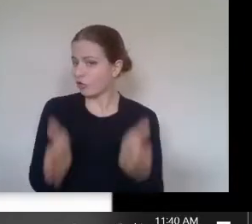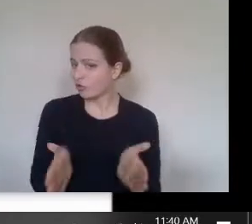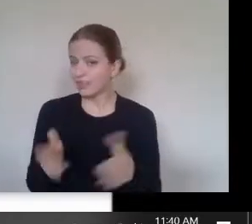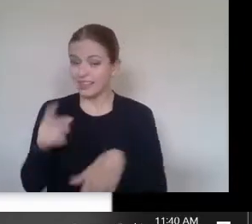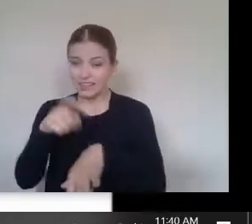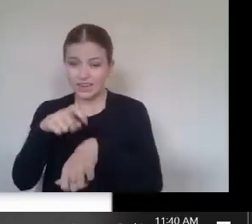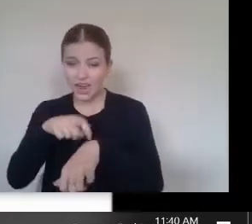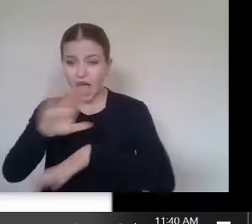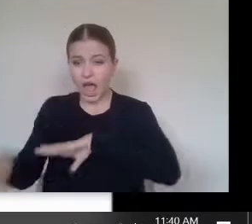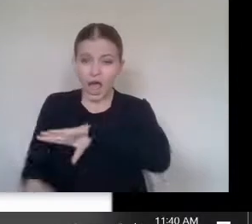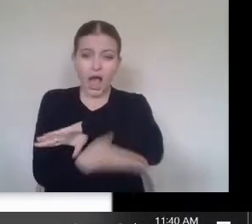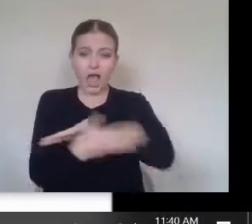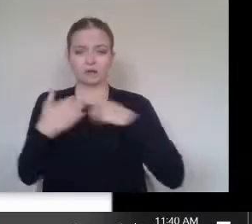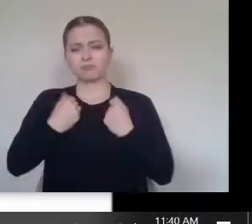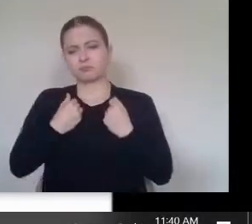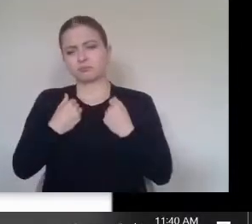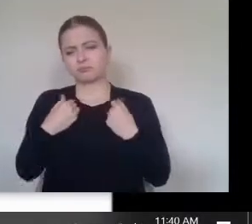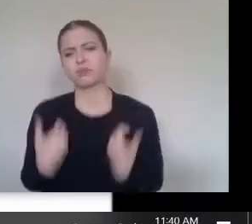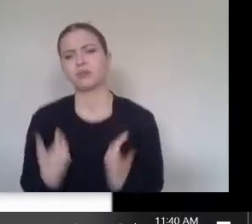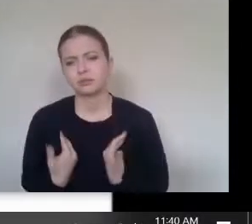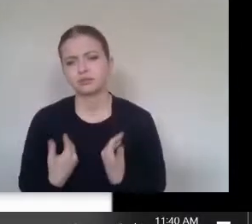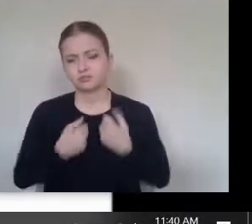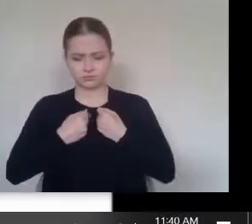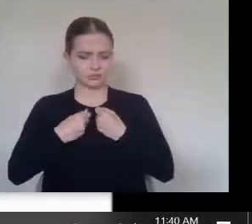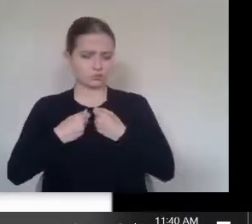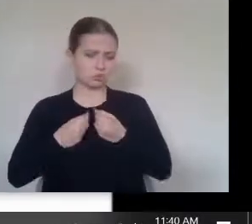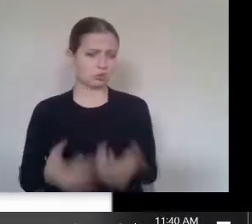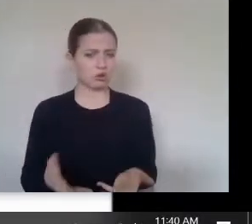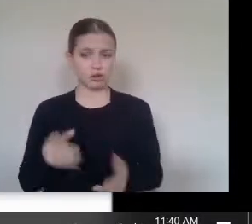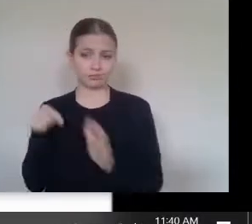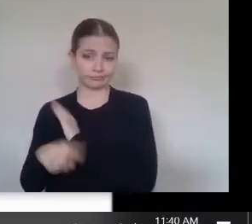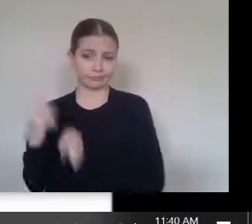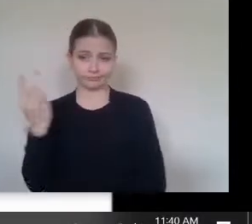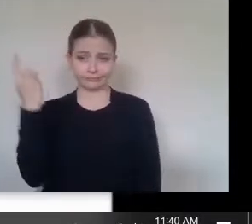peaked, too exhausted to commit murder.